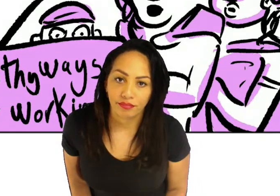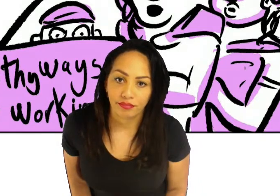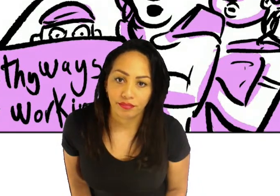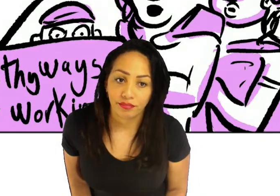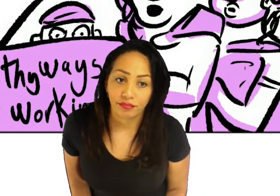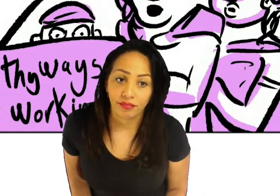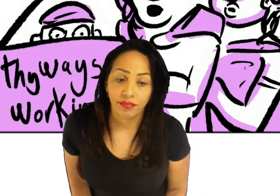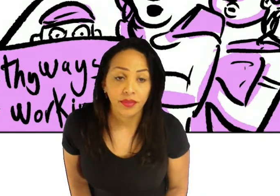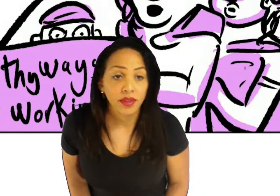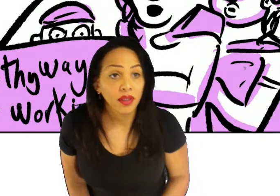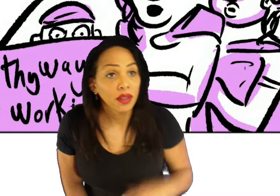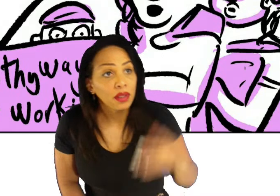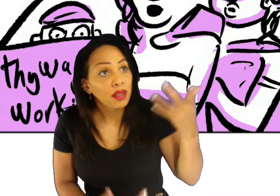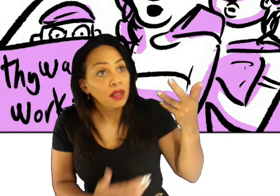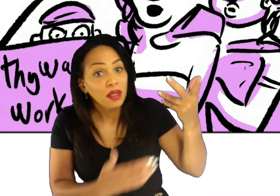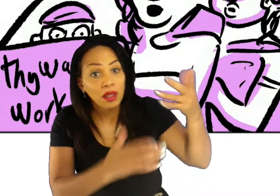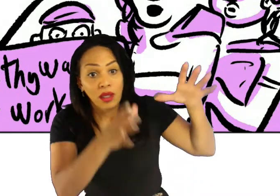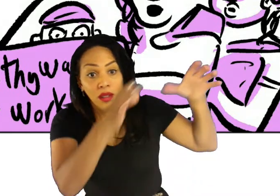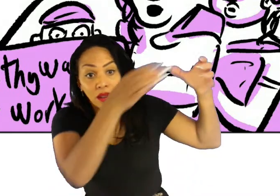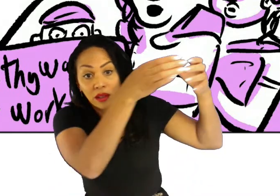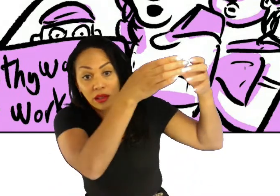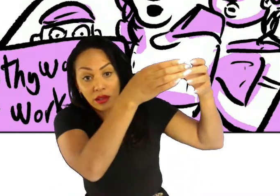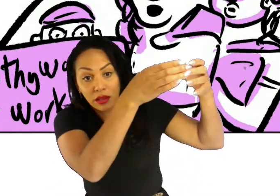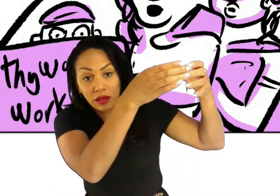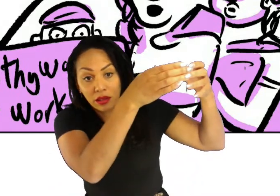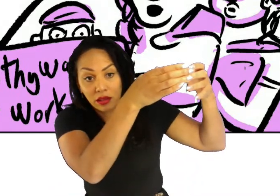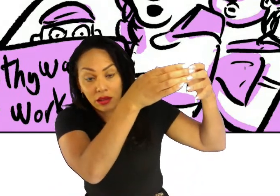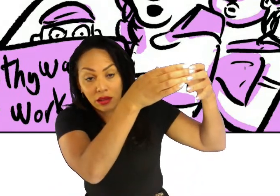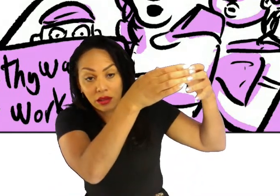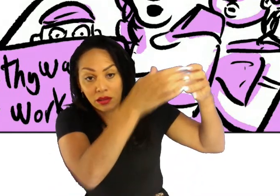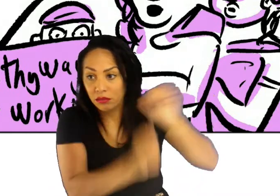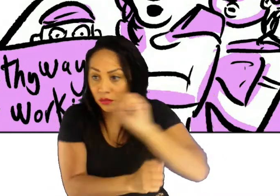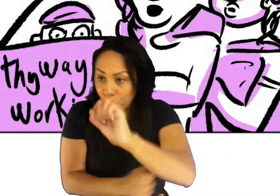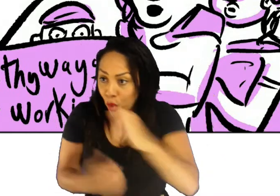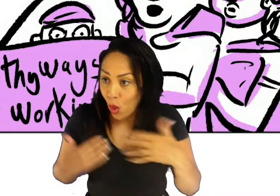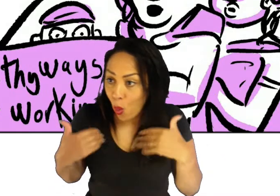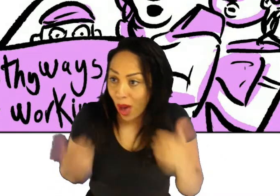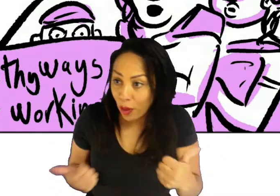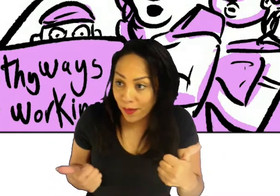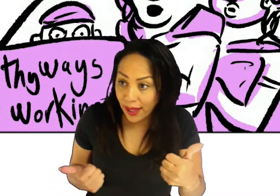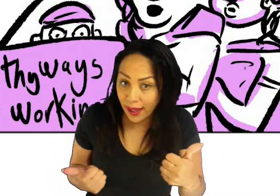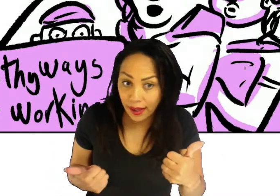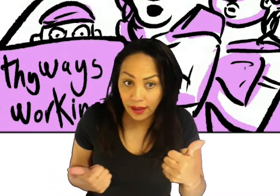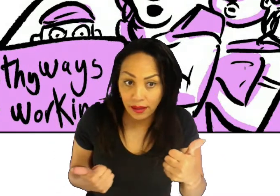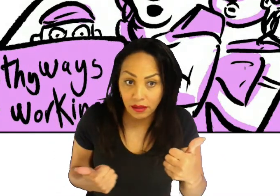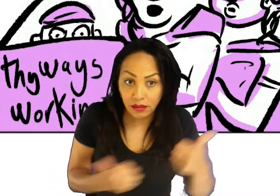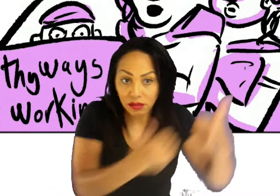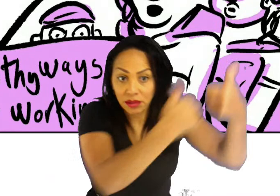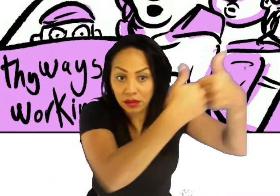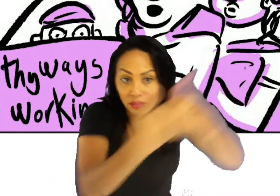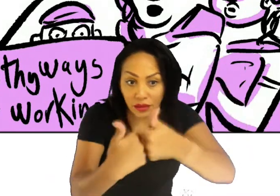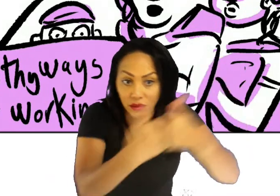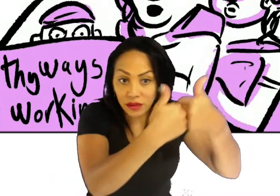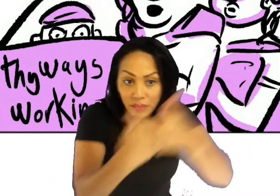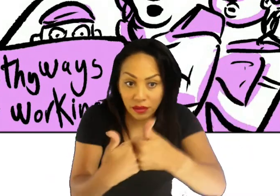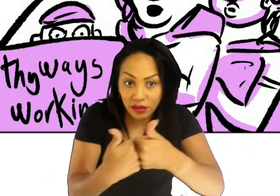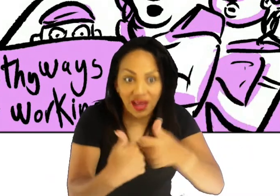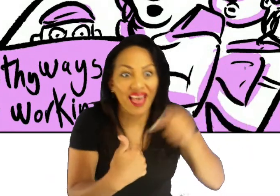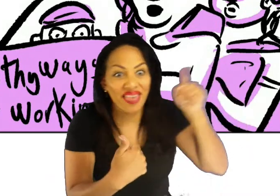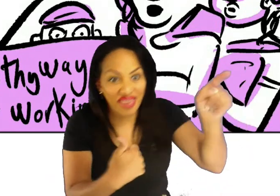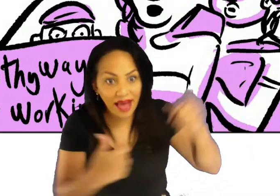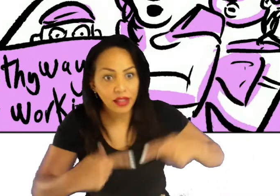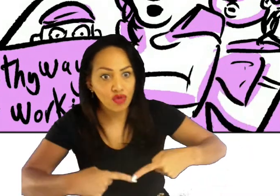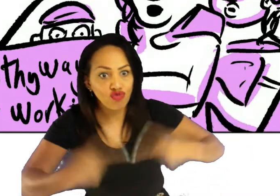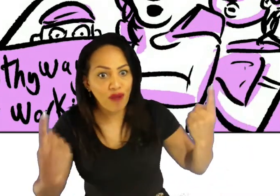act. It's doing something different. It is doing something that can be revolutionary, because it means saying